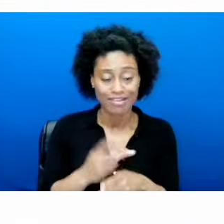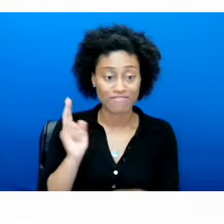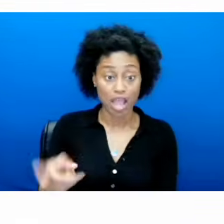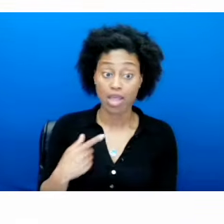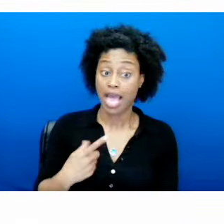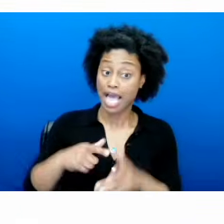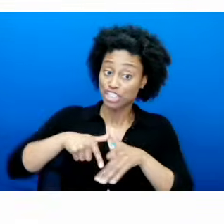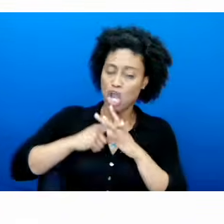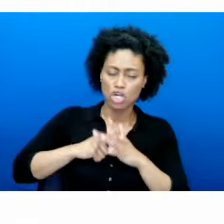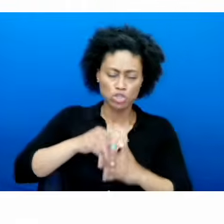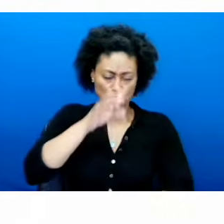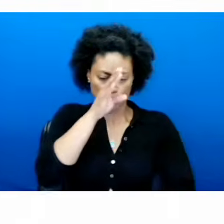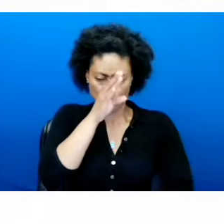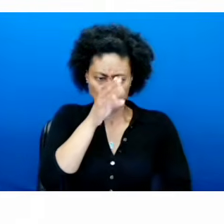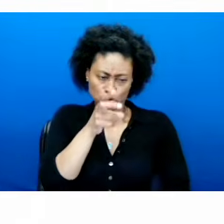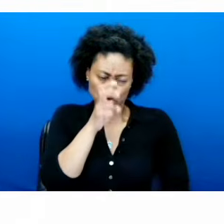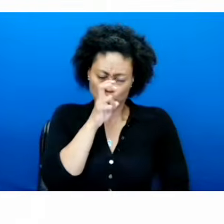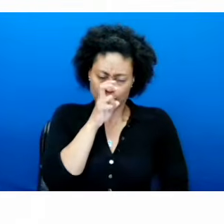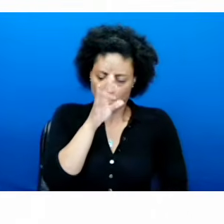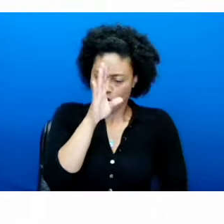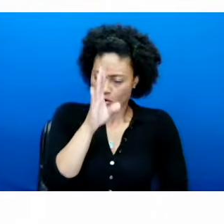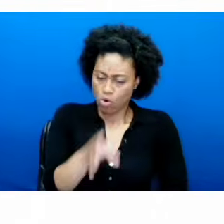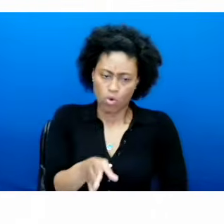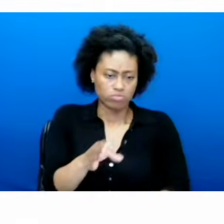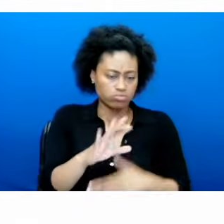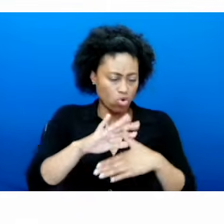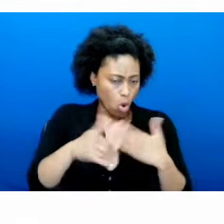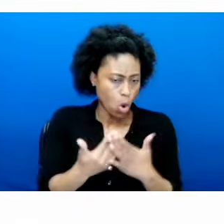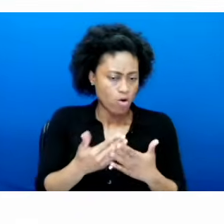plant-based vegan. I didn't eat any processed foods.